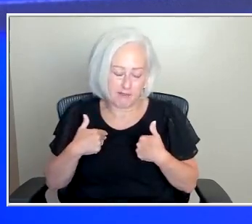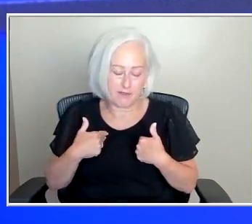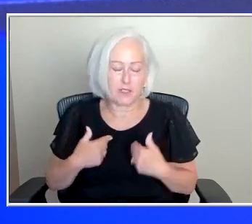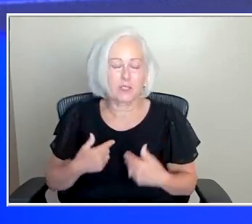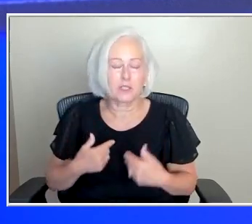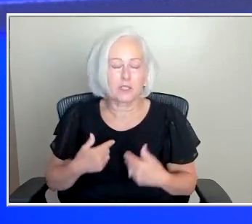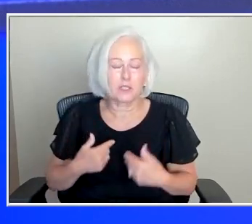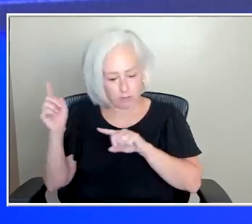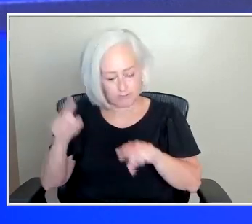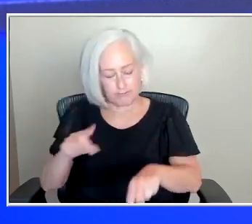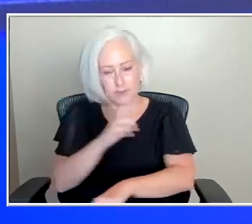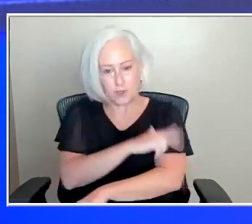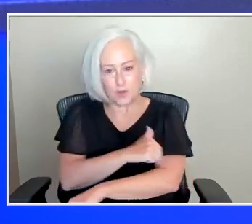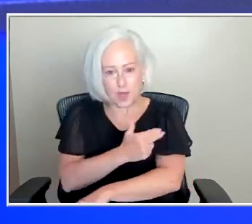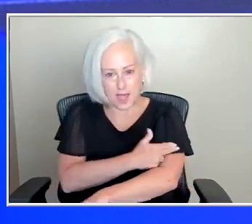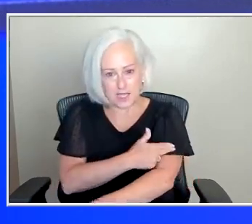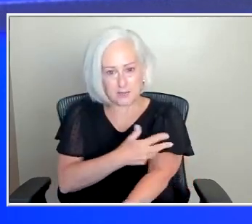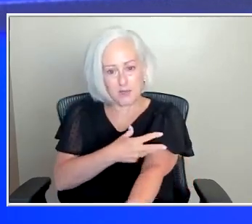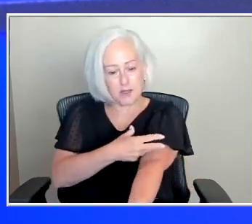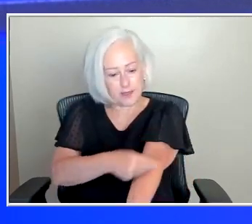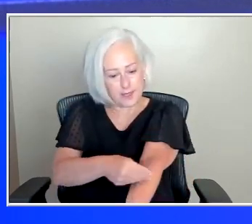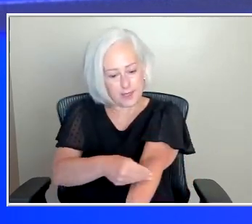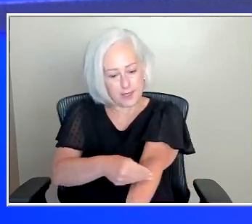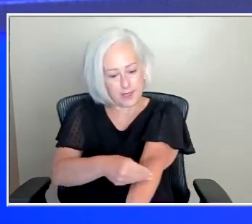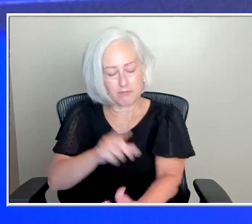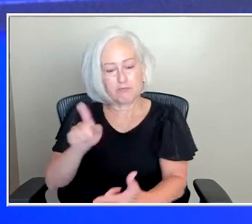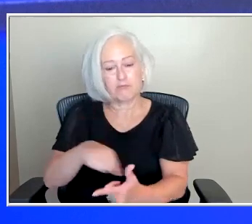I left to go home.